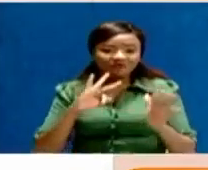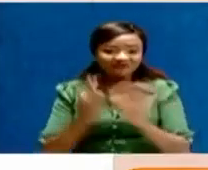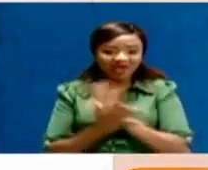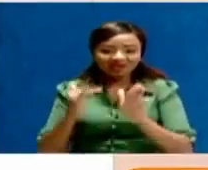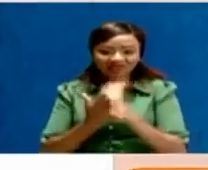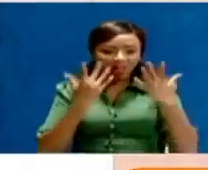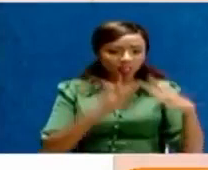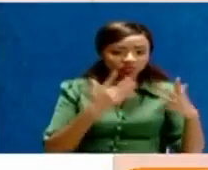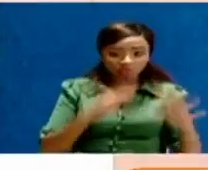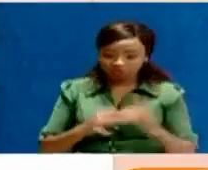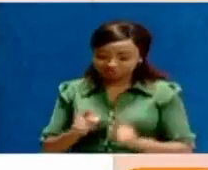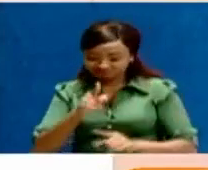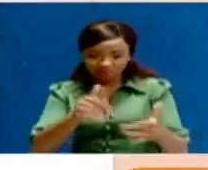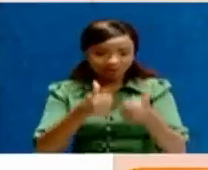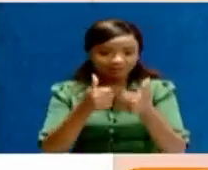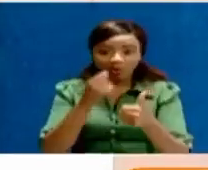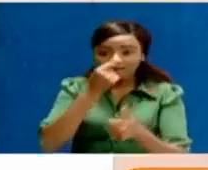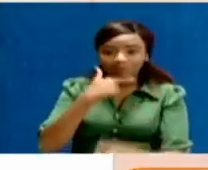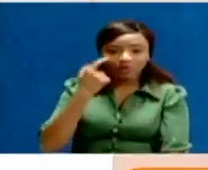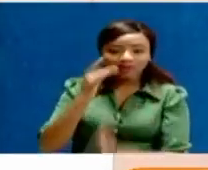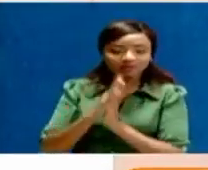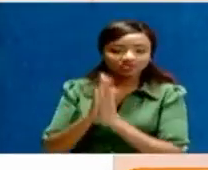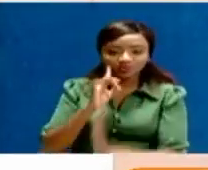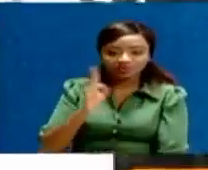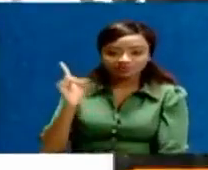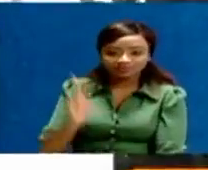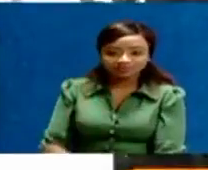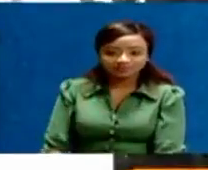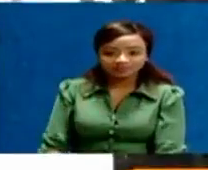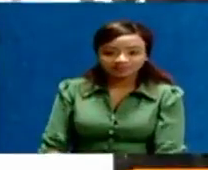leading to huge backlogs. Hassan Mugambi tells us more.